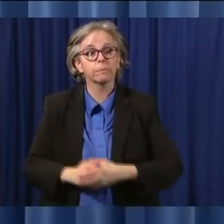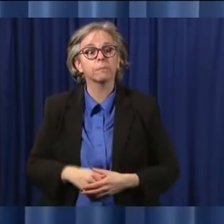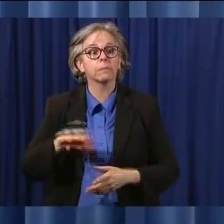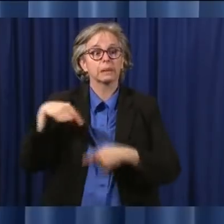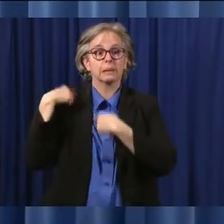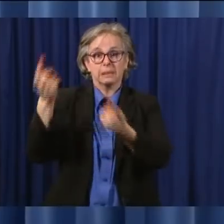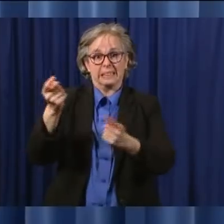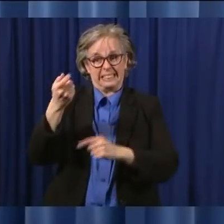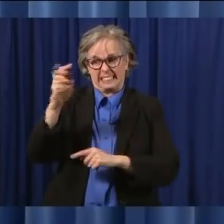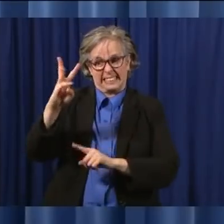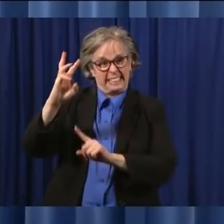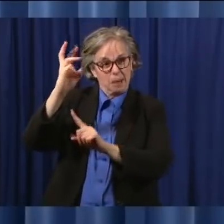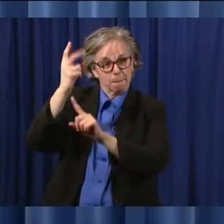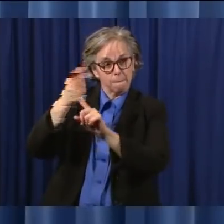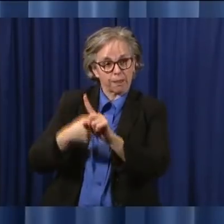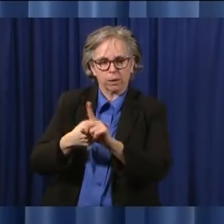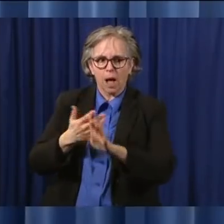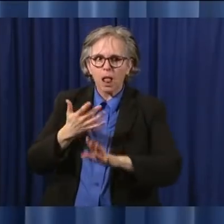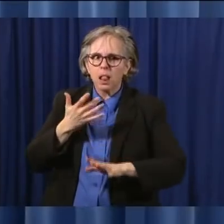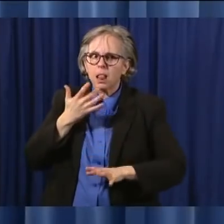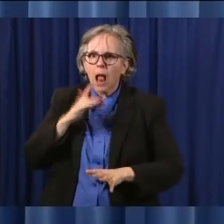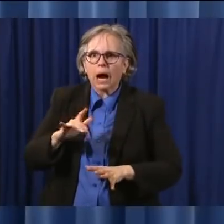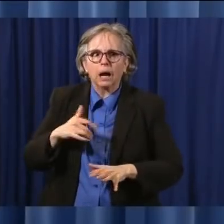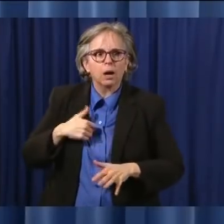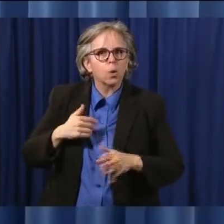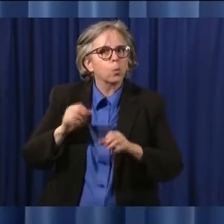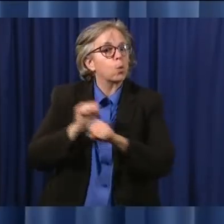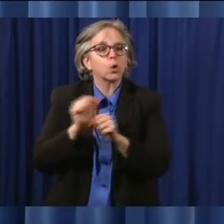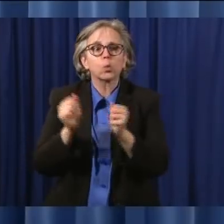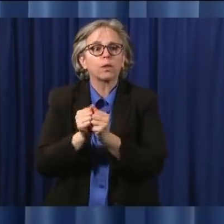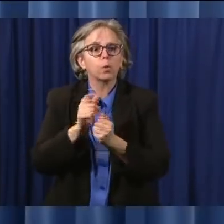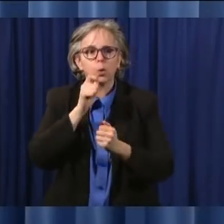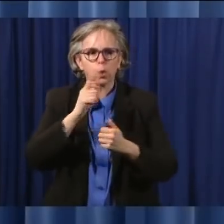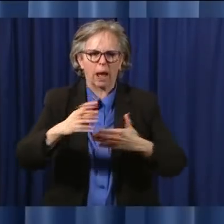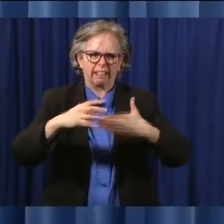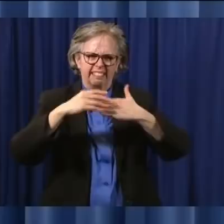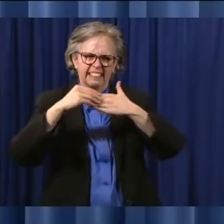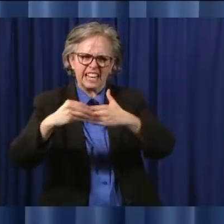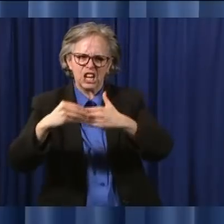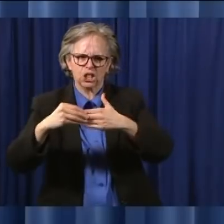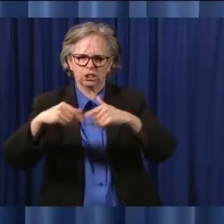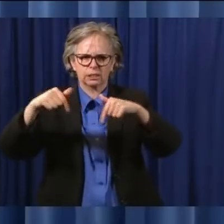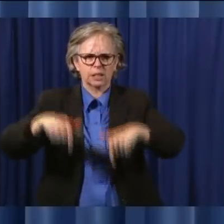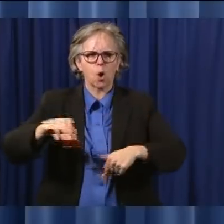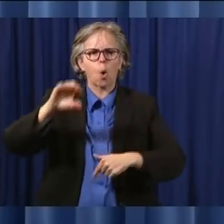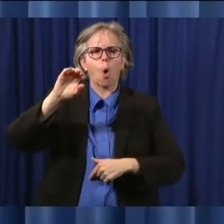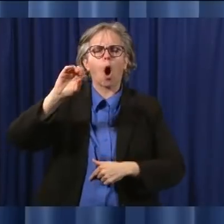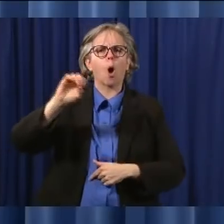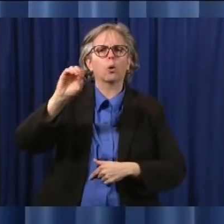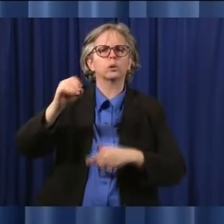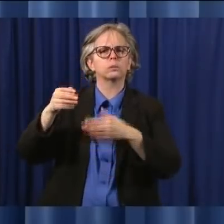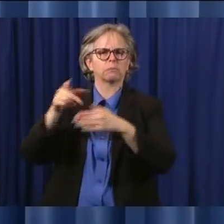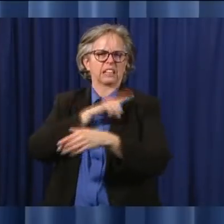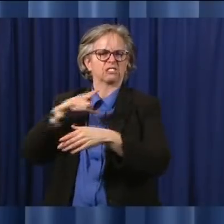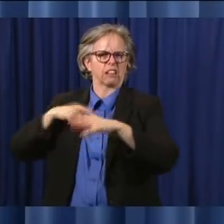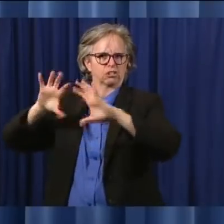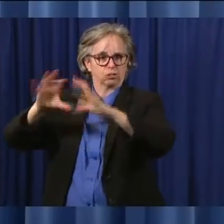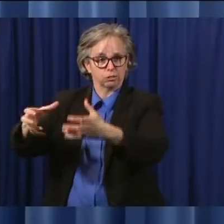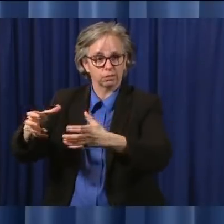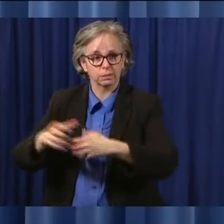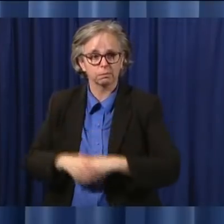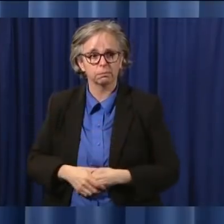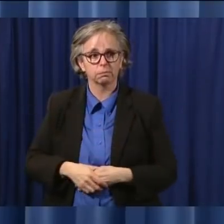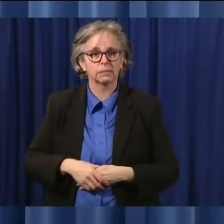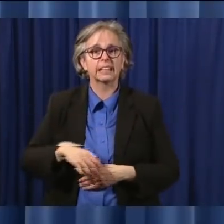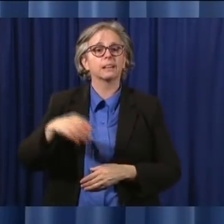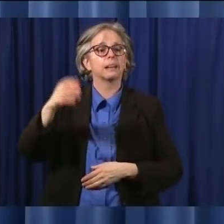work with the leadership of the Ohio General Assembly, Speaker Householder, House Minority Leader